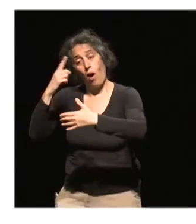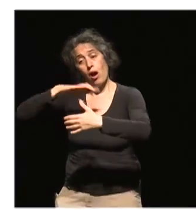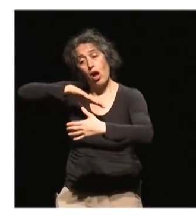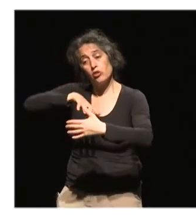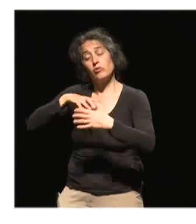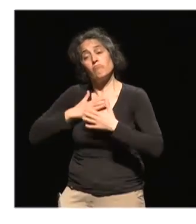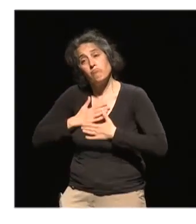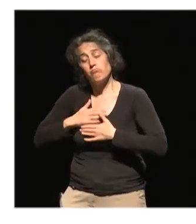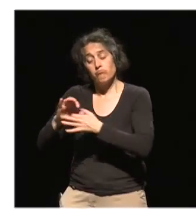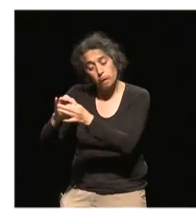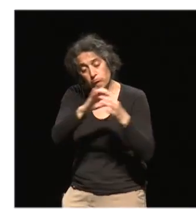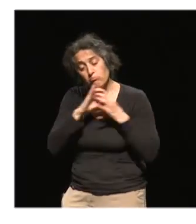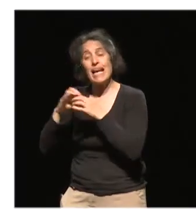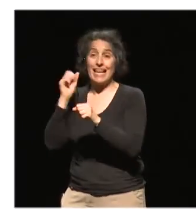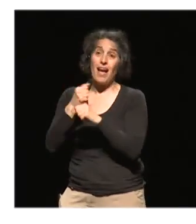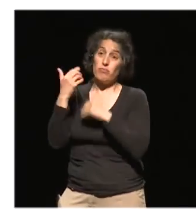LEADS Global Partnership,